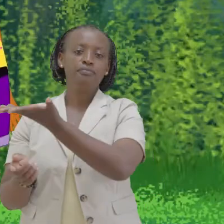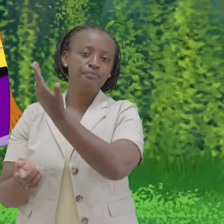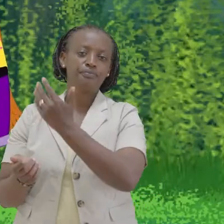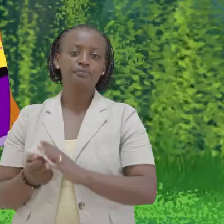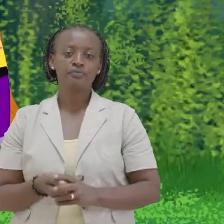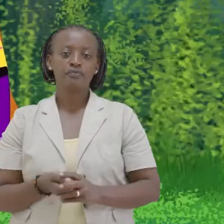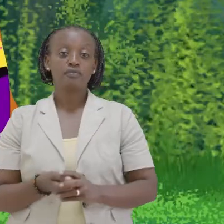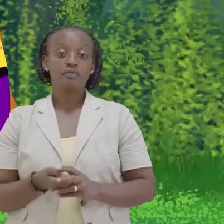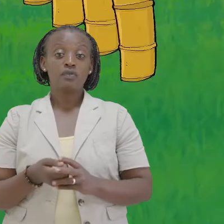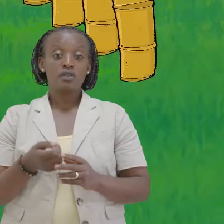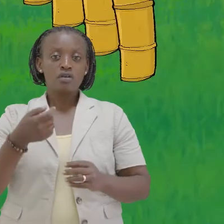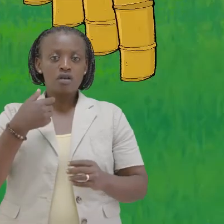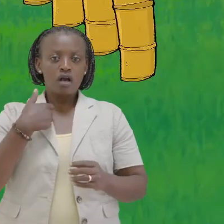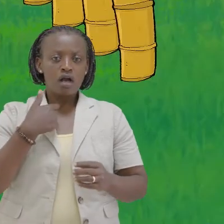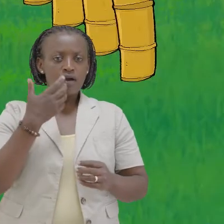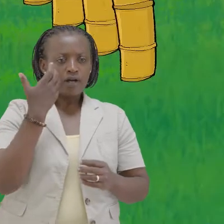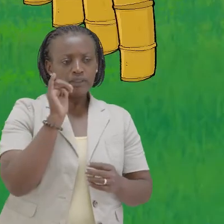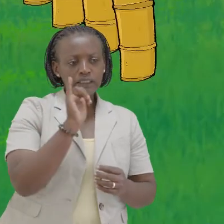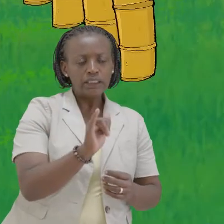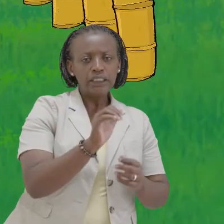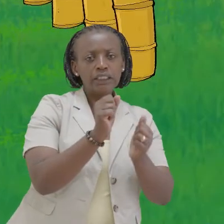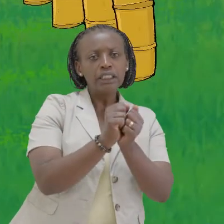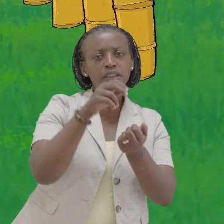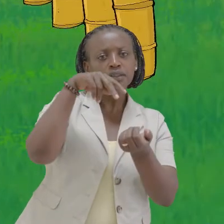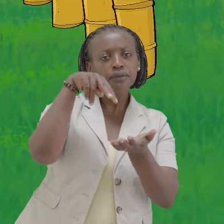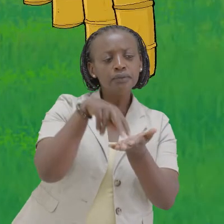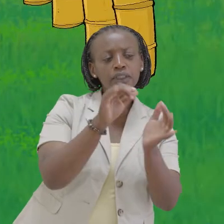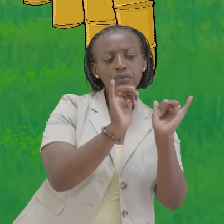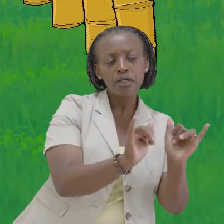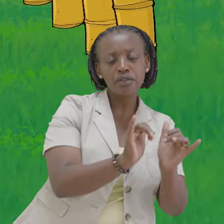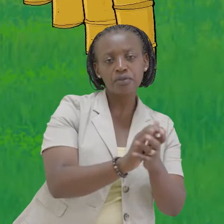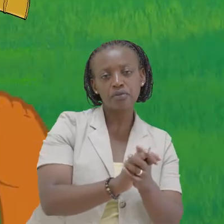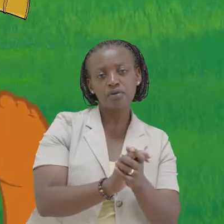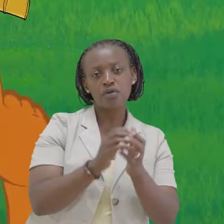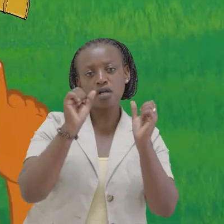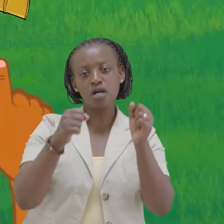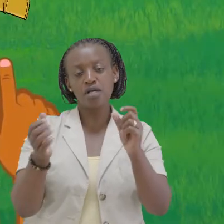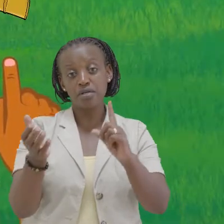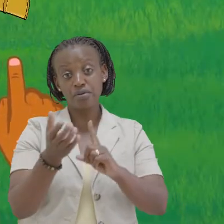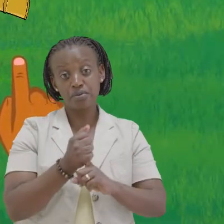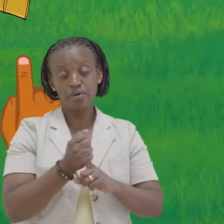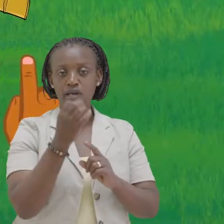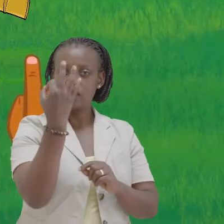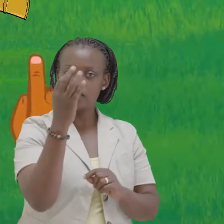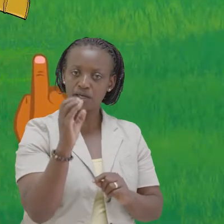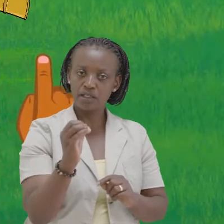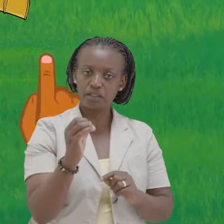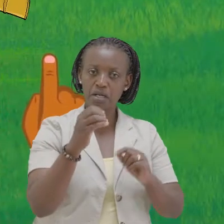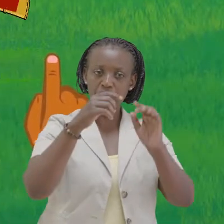Go ahead. I have 10 sticks remaining. I will